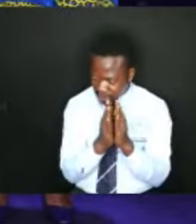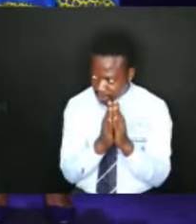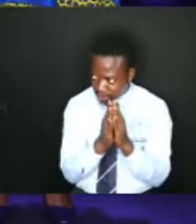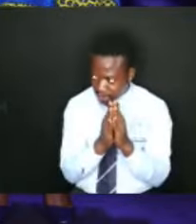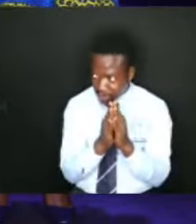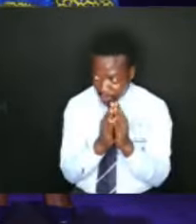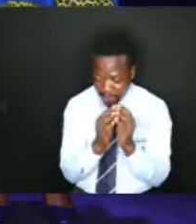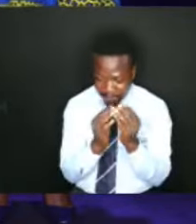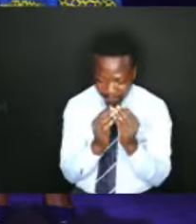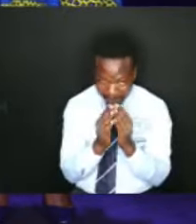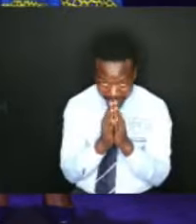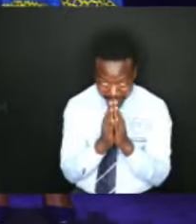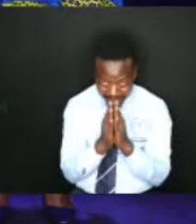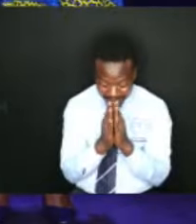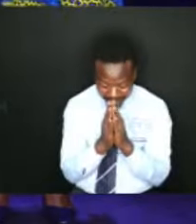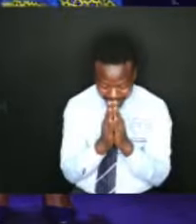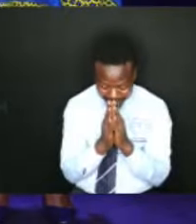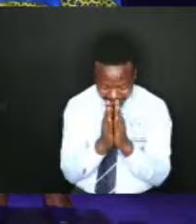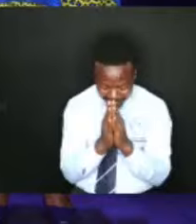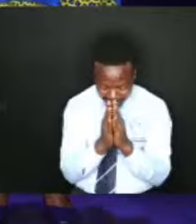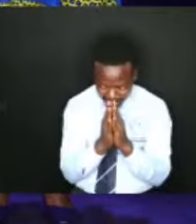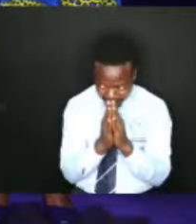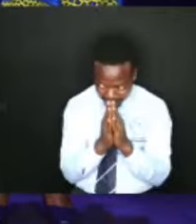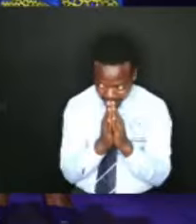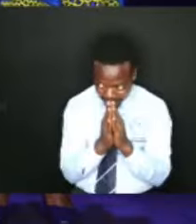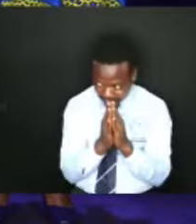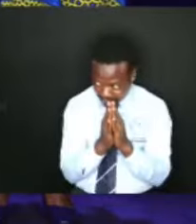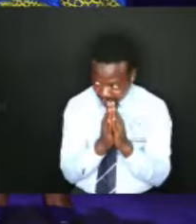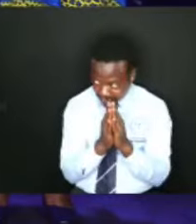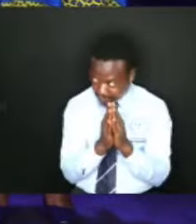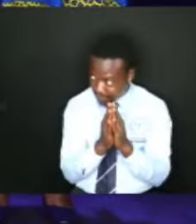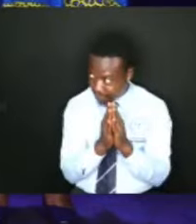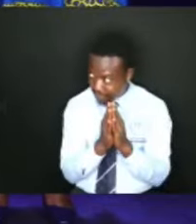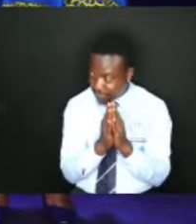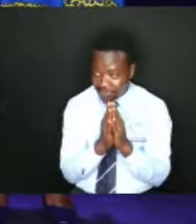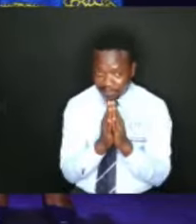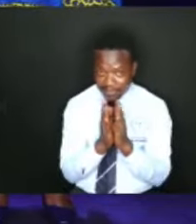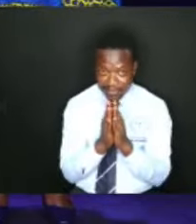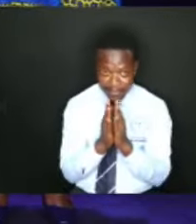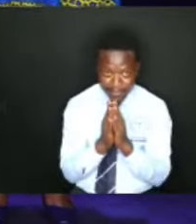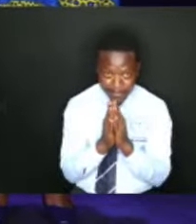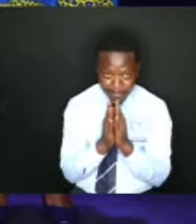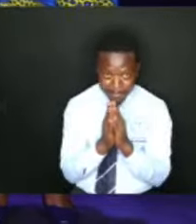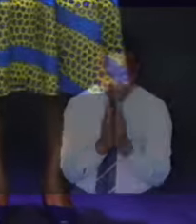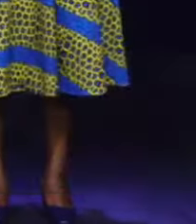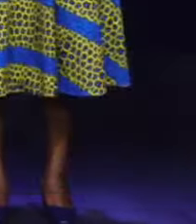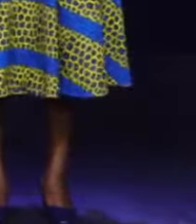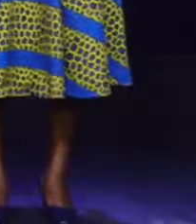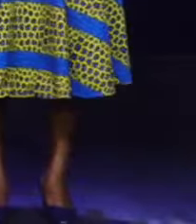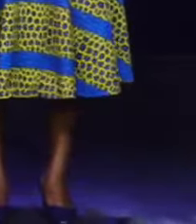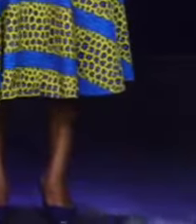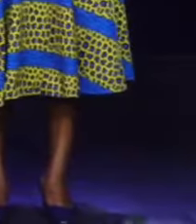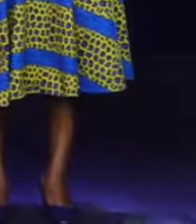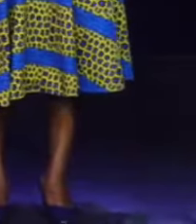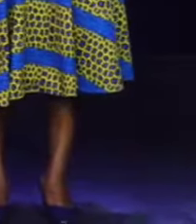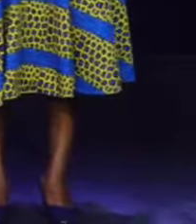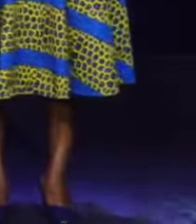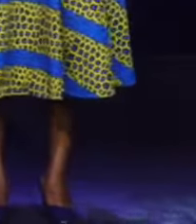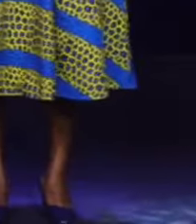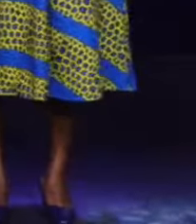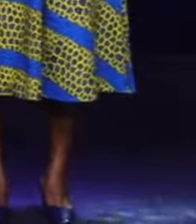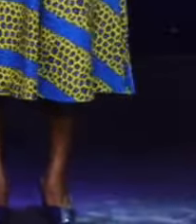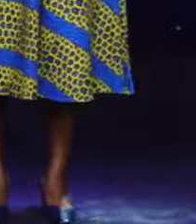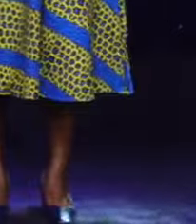Lord. We are grateful for your love, Lord. Basiande, himalo siande. Greater love has